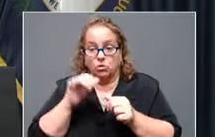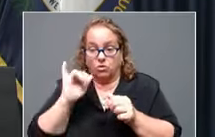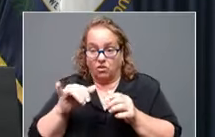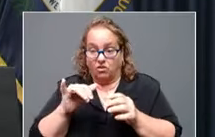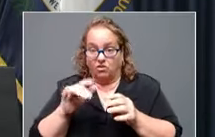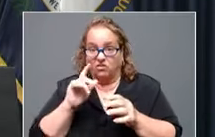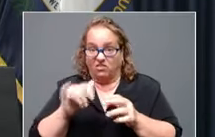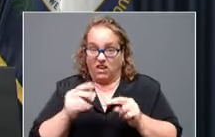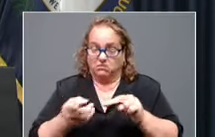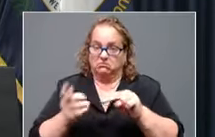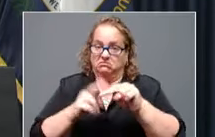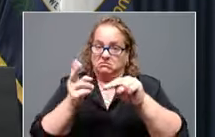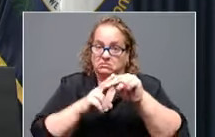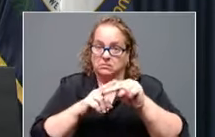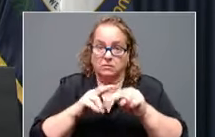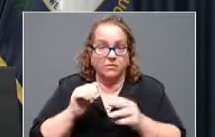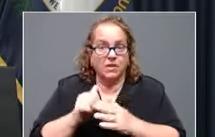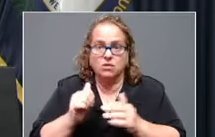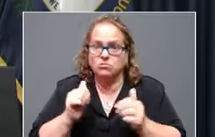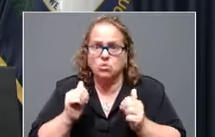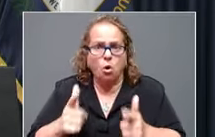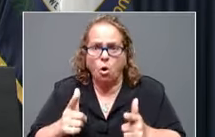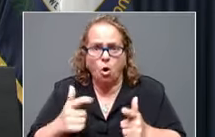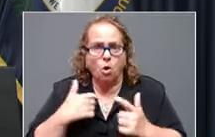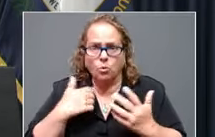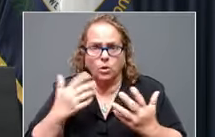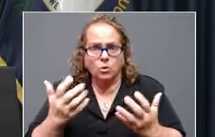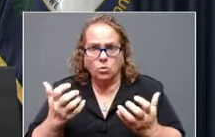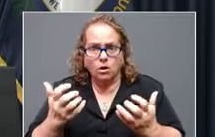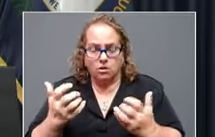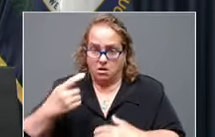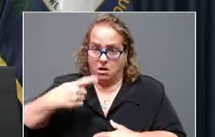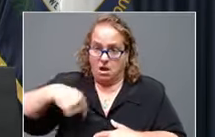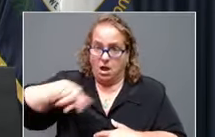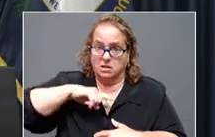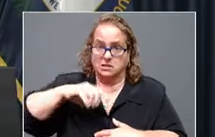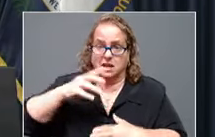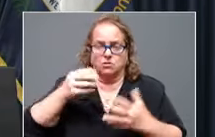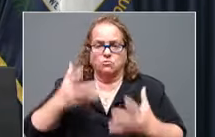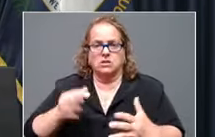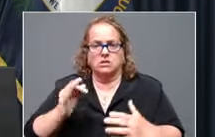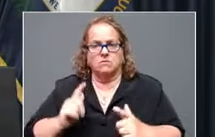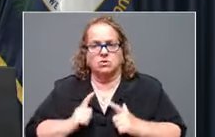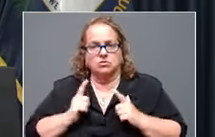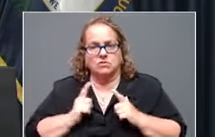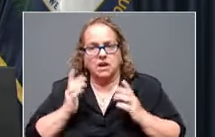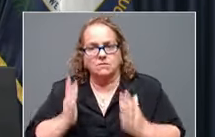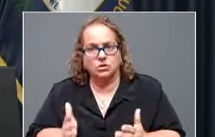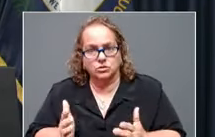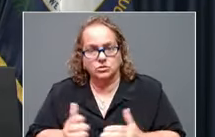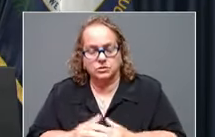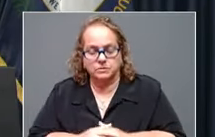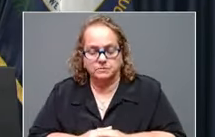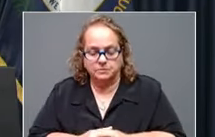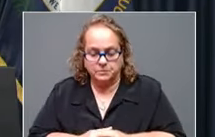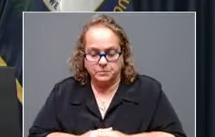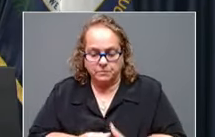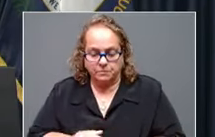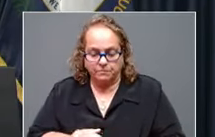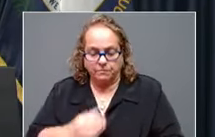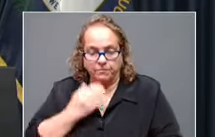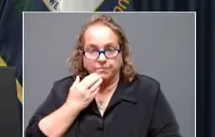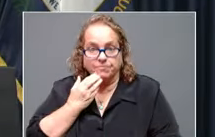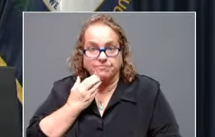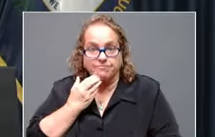our economy. That's all dependent on us addressing this virus the right way, using